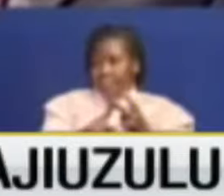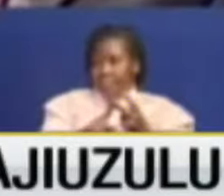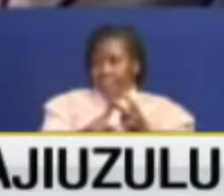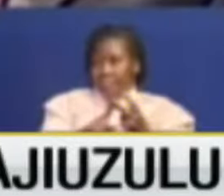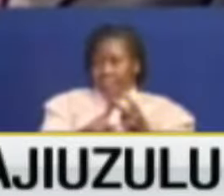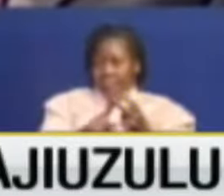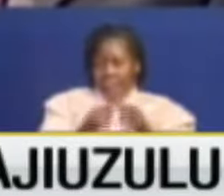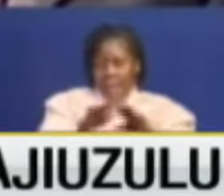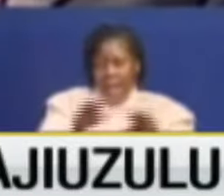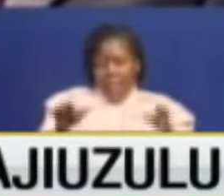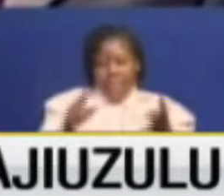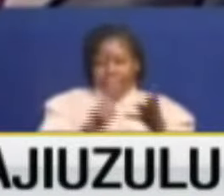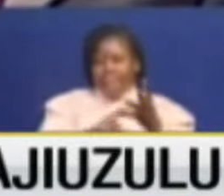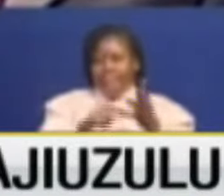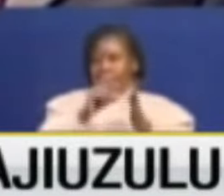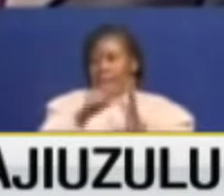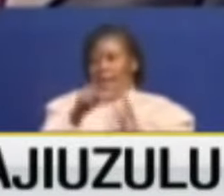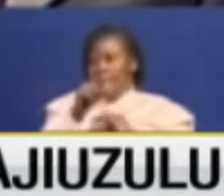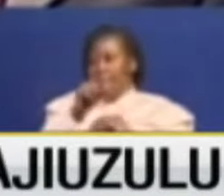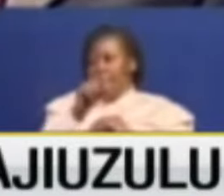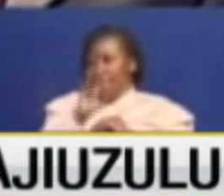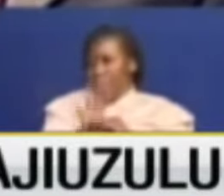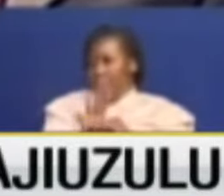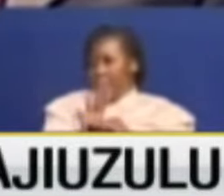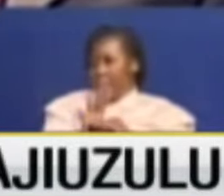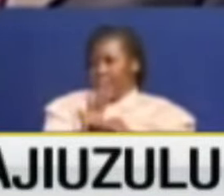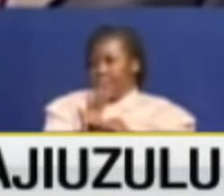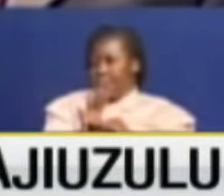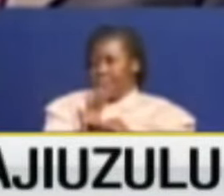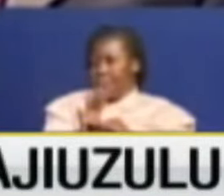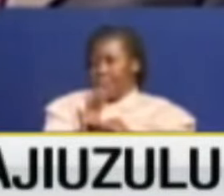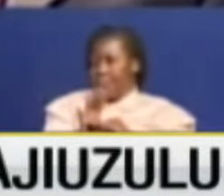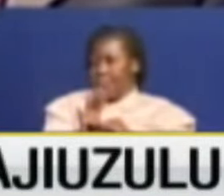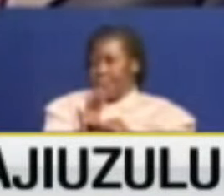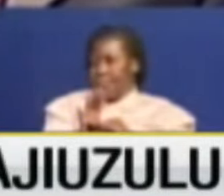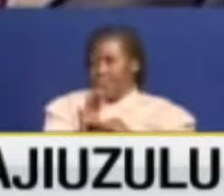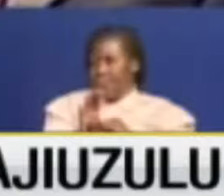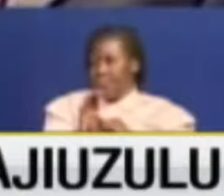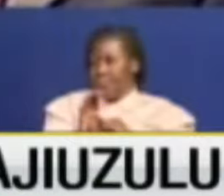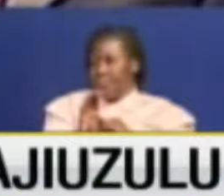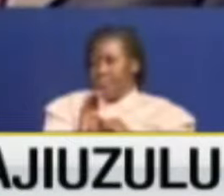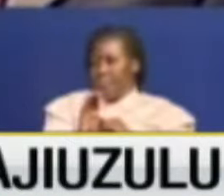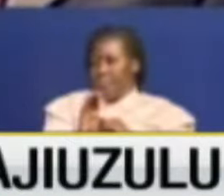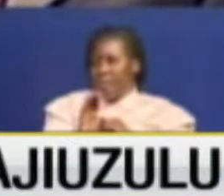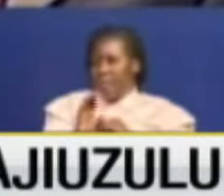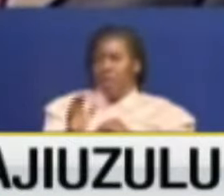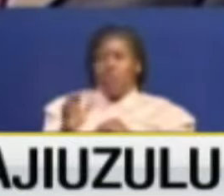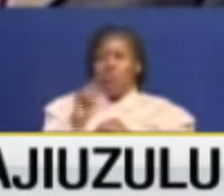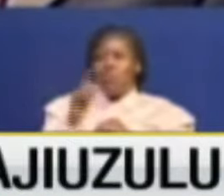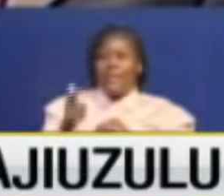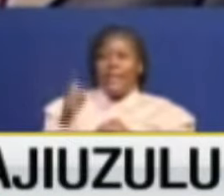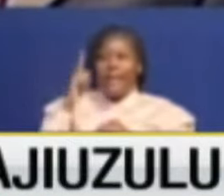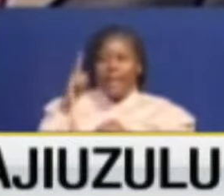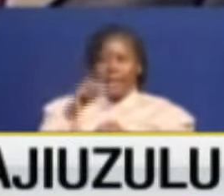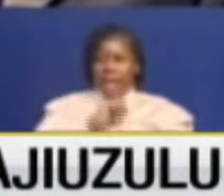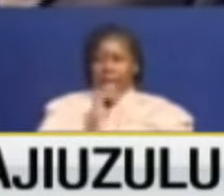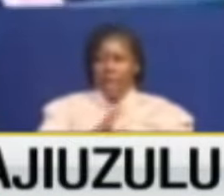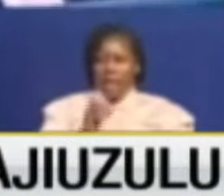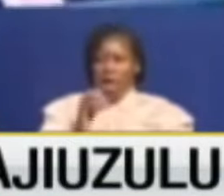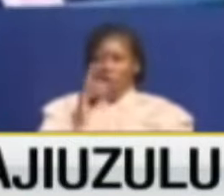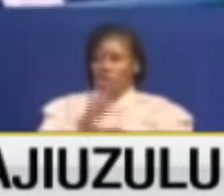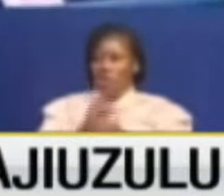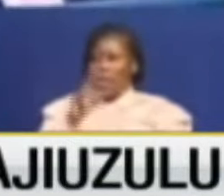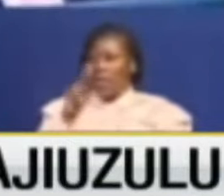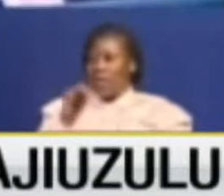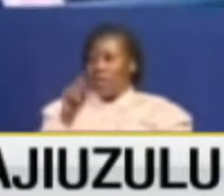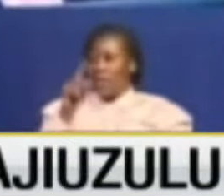ground number 1, paragraph 4, illegally dismissing Dr. Ntoiti. And by the way, senators, if I forget, Dr. Ntoiti